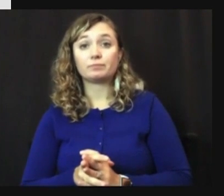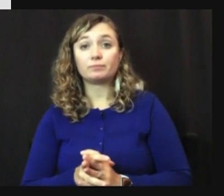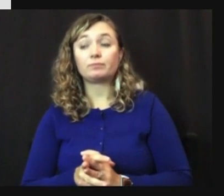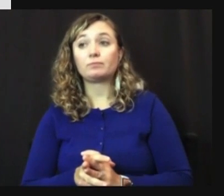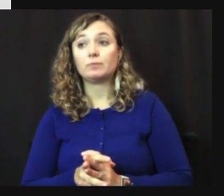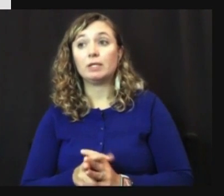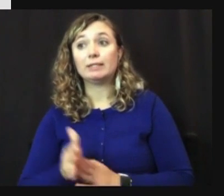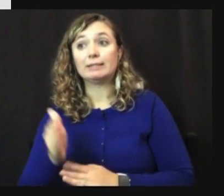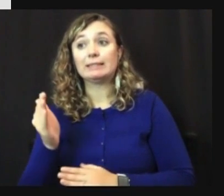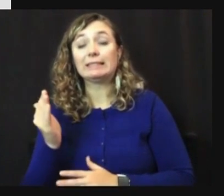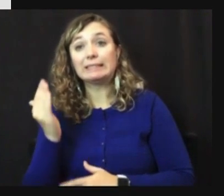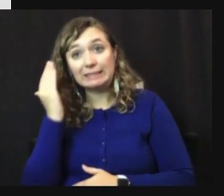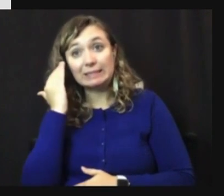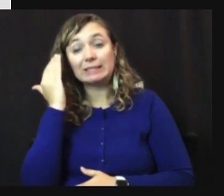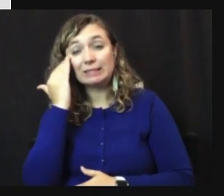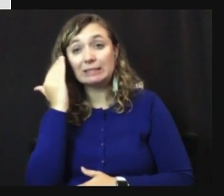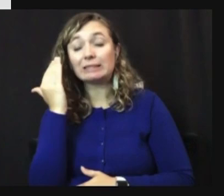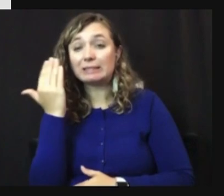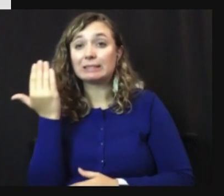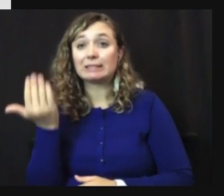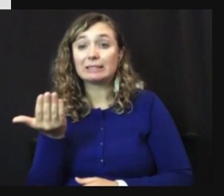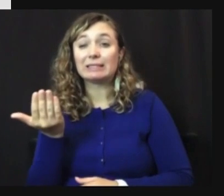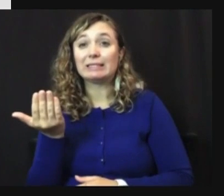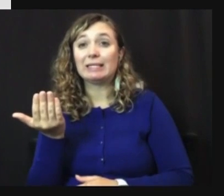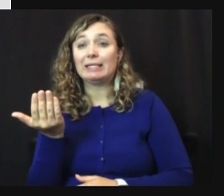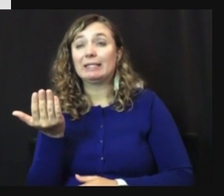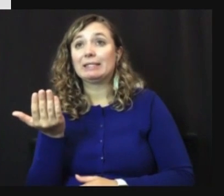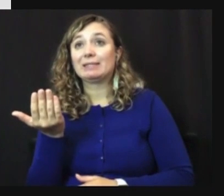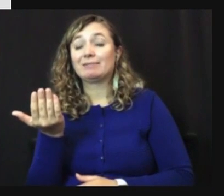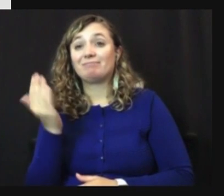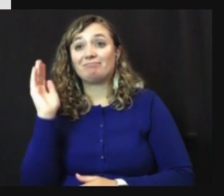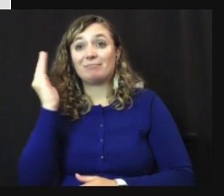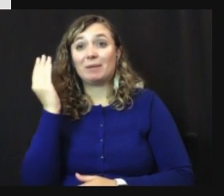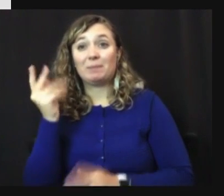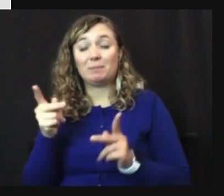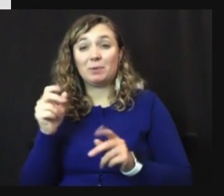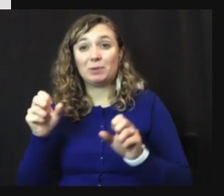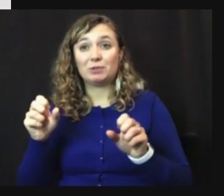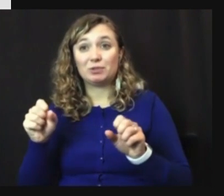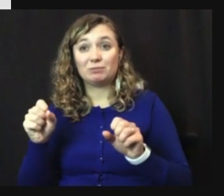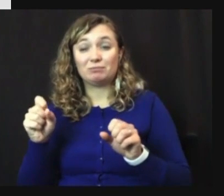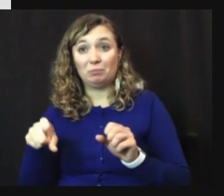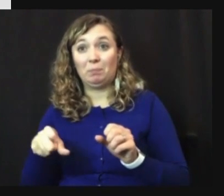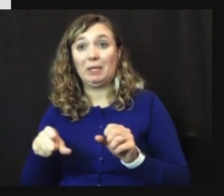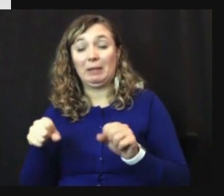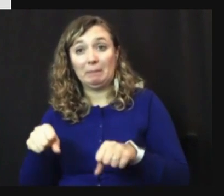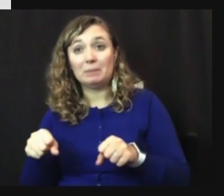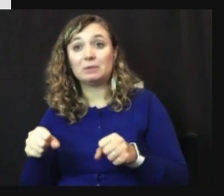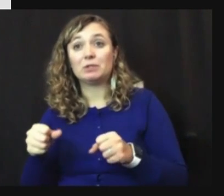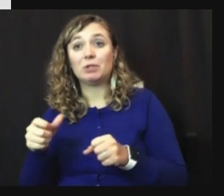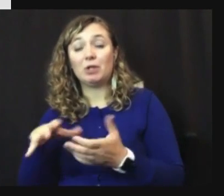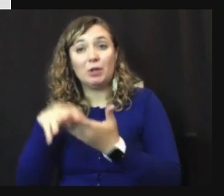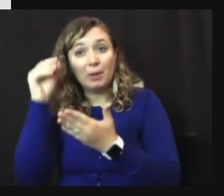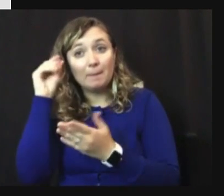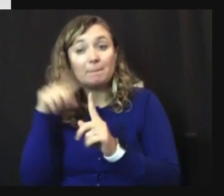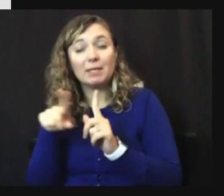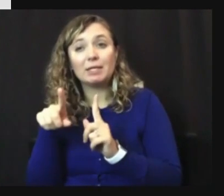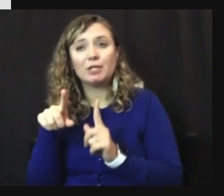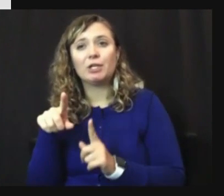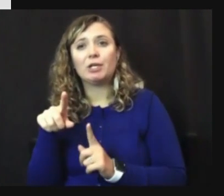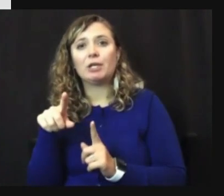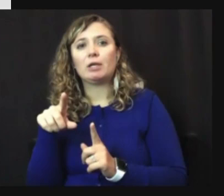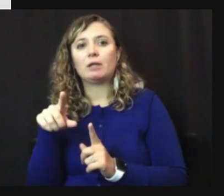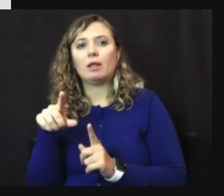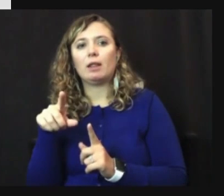I know that it seems like this should be something that people should be able to learn, but if you look at a list of demands